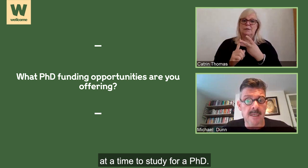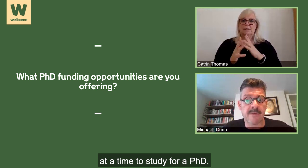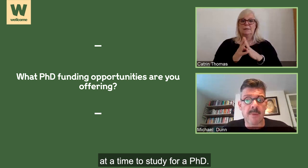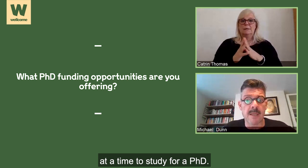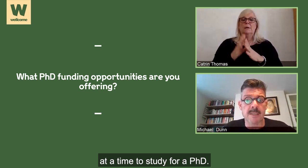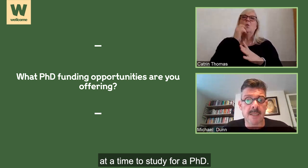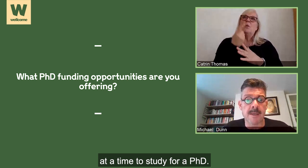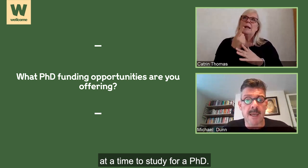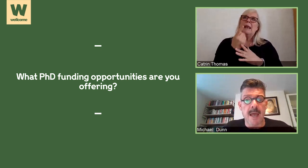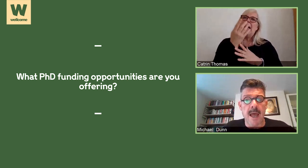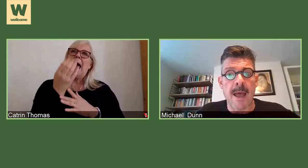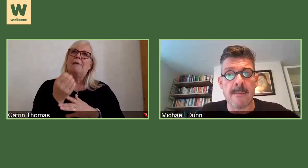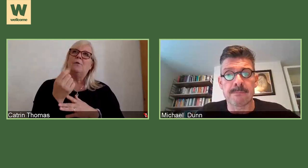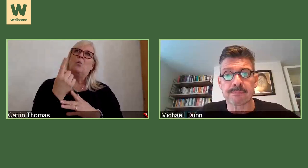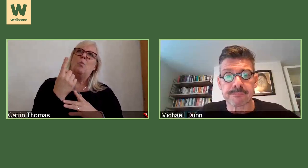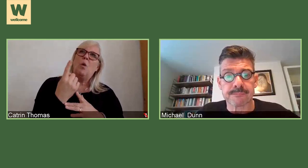to study for a PhD.